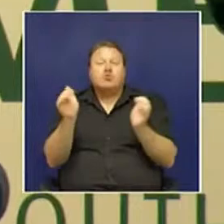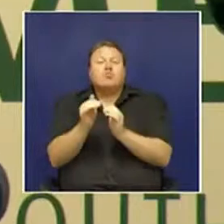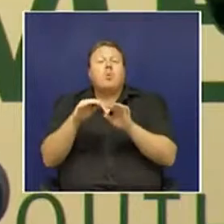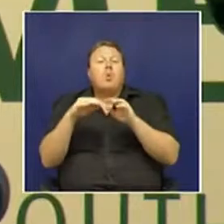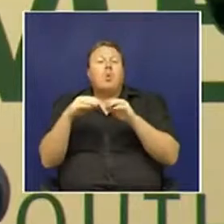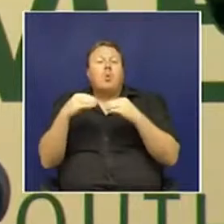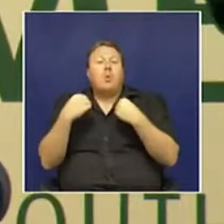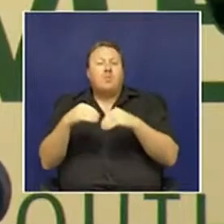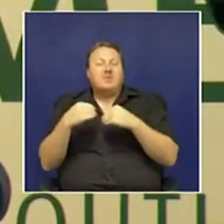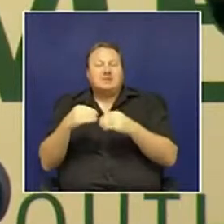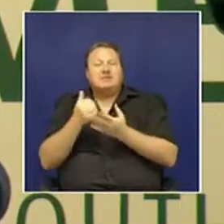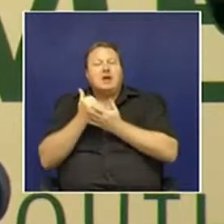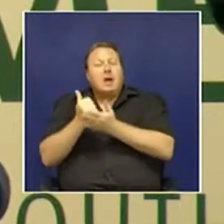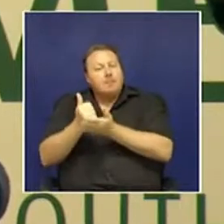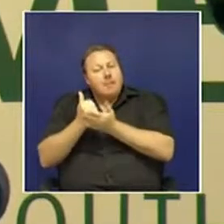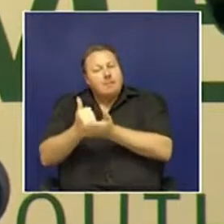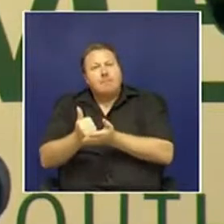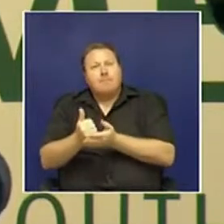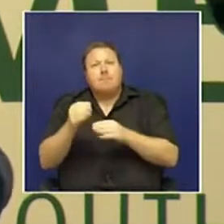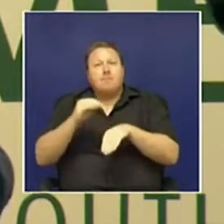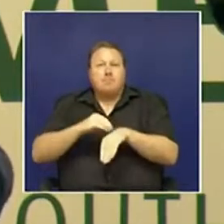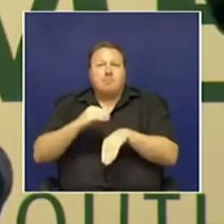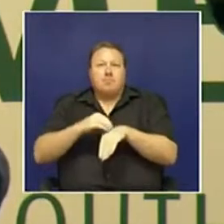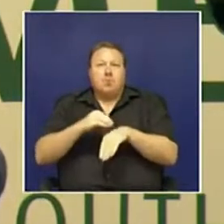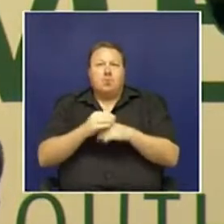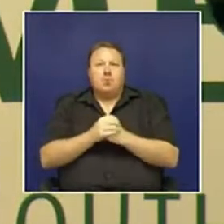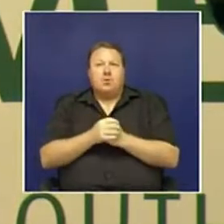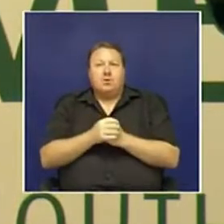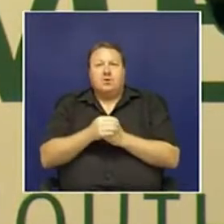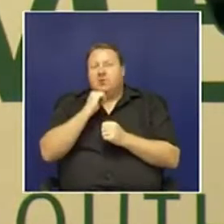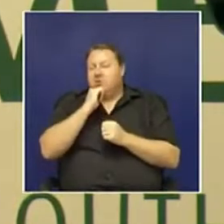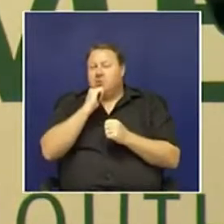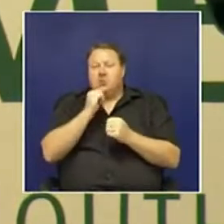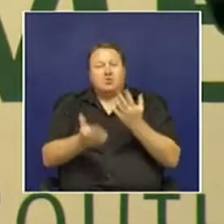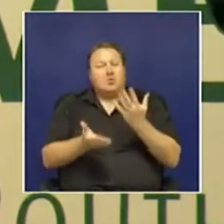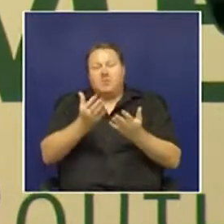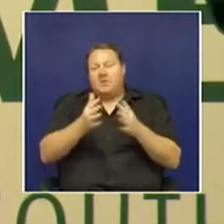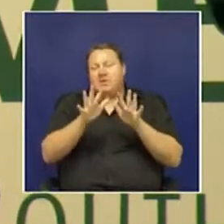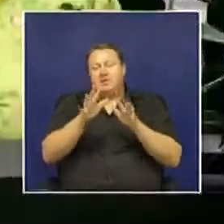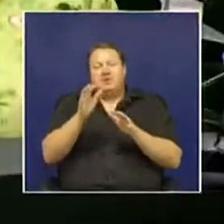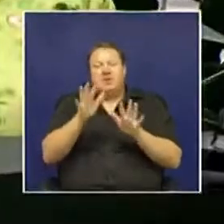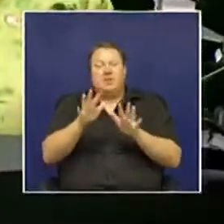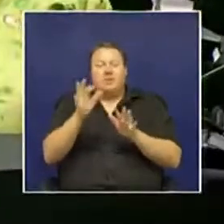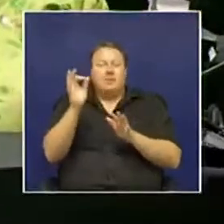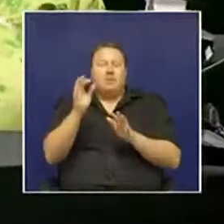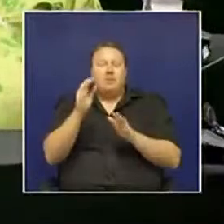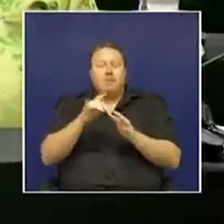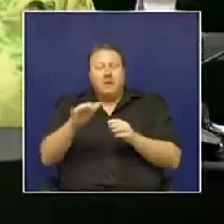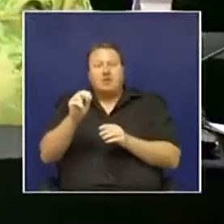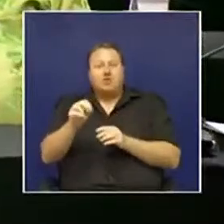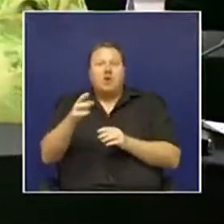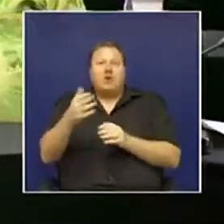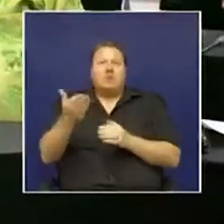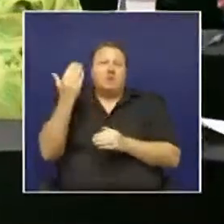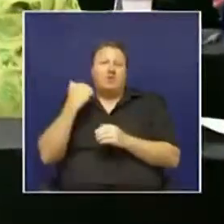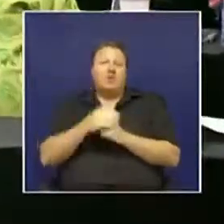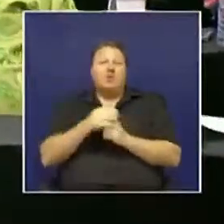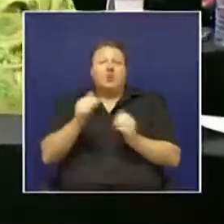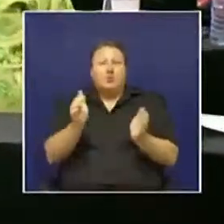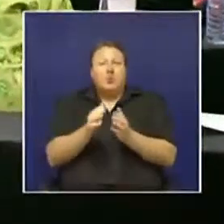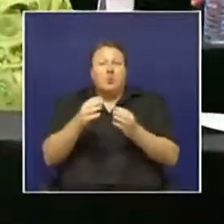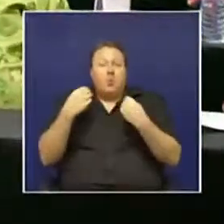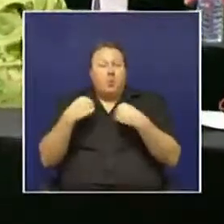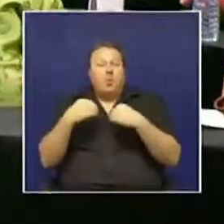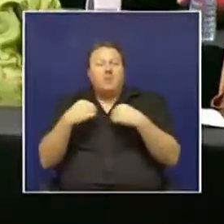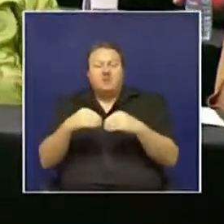15 million instead of 10 million previously. It will enable small business owners to receive more tax